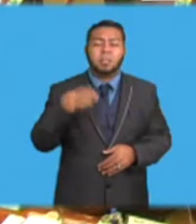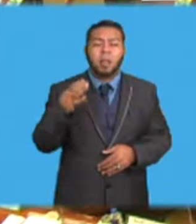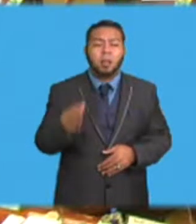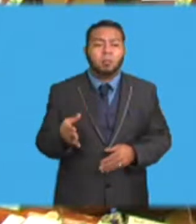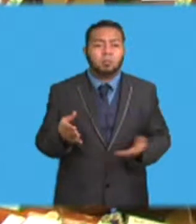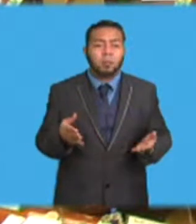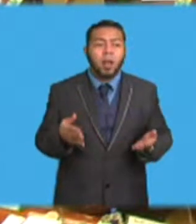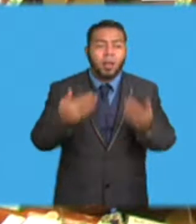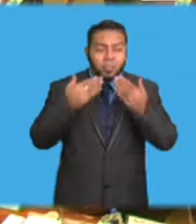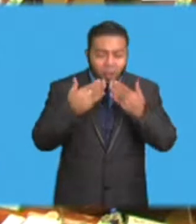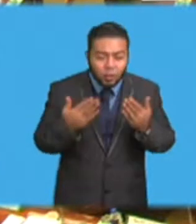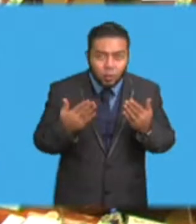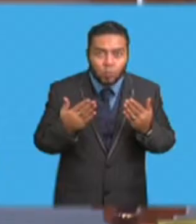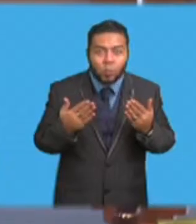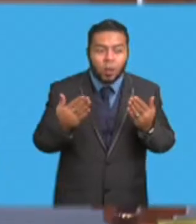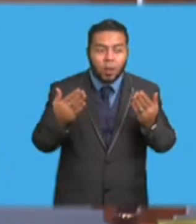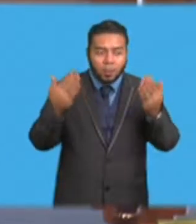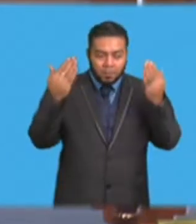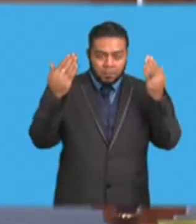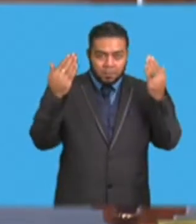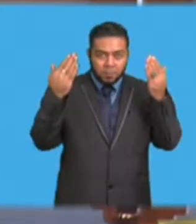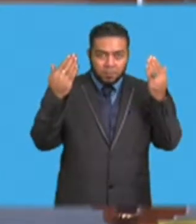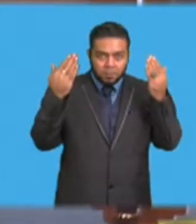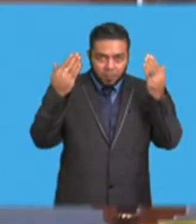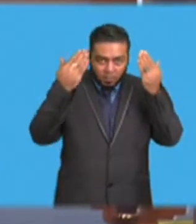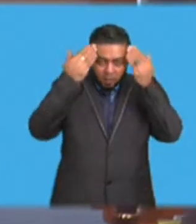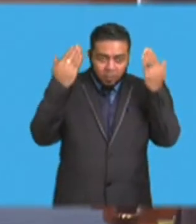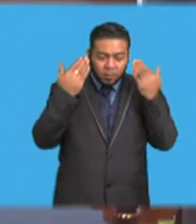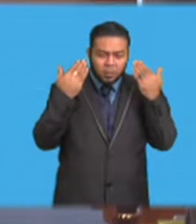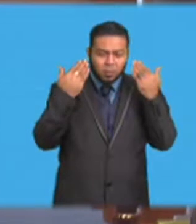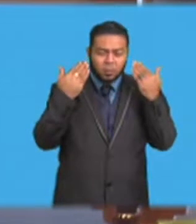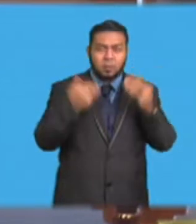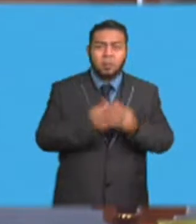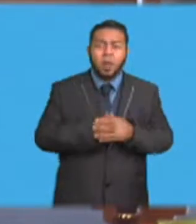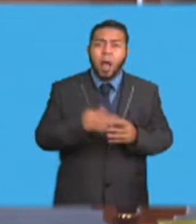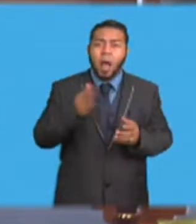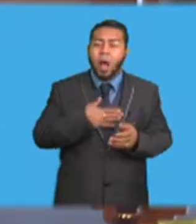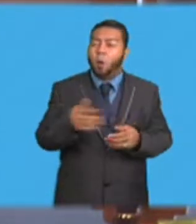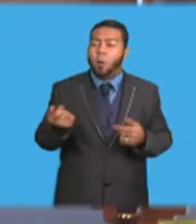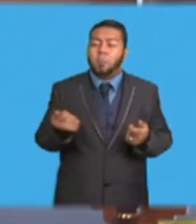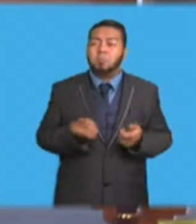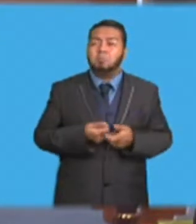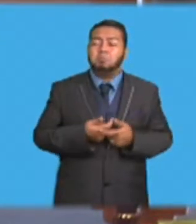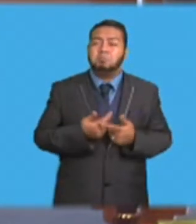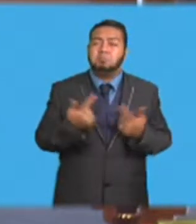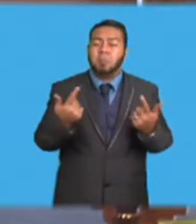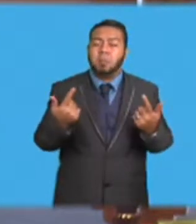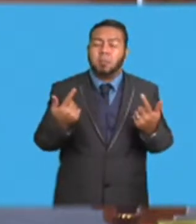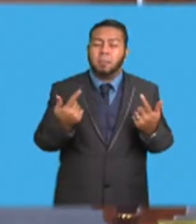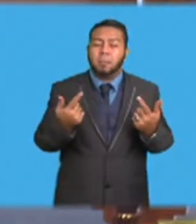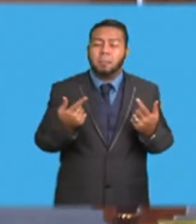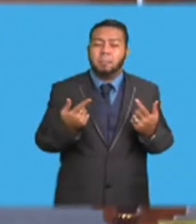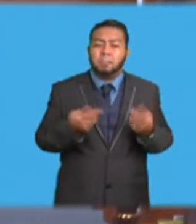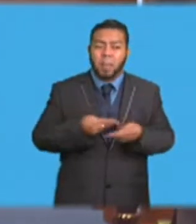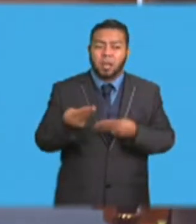Thank you, Madam Speaker, and I thank the Honourable Member. Madam Speaker, our major municipal markets are 13 in